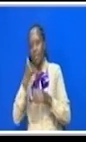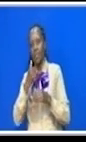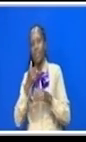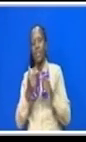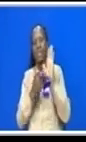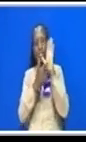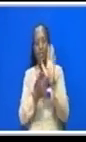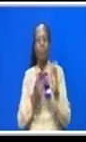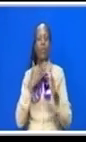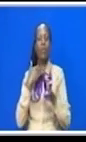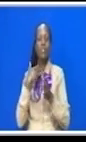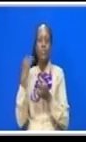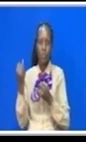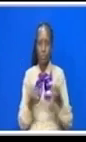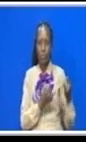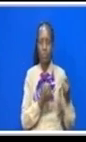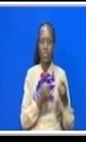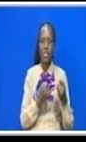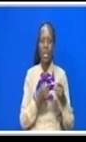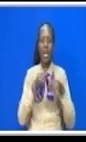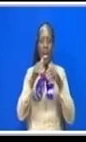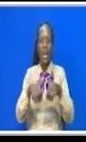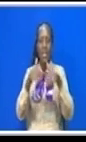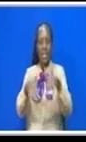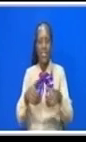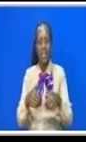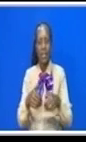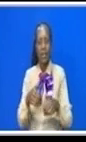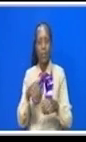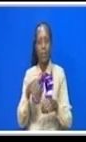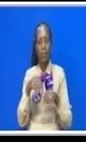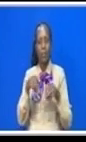introduce plantation agriculture, or in other words, we can talk